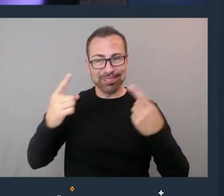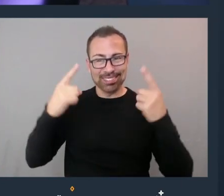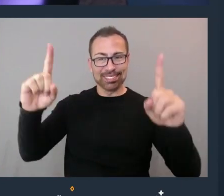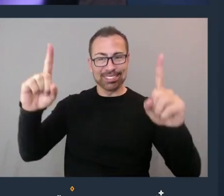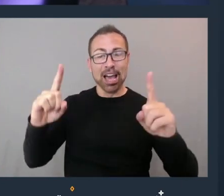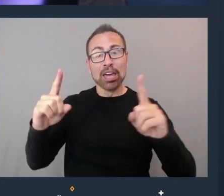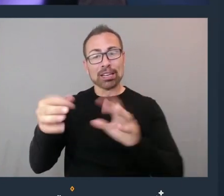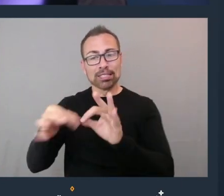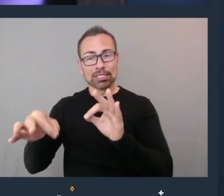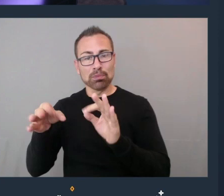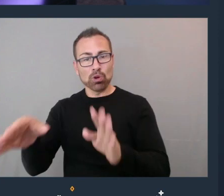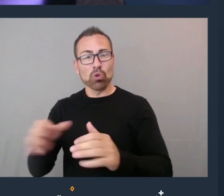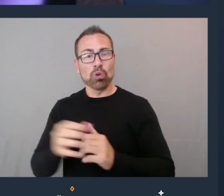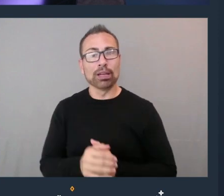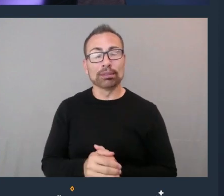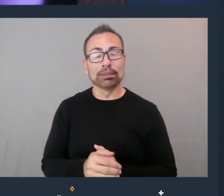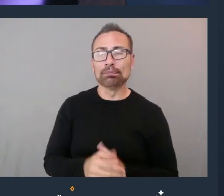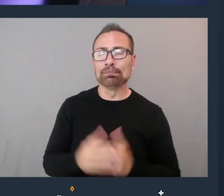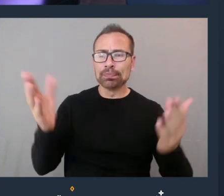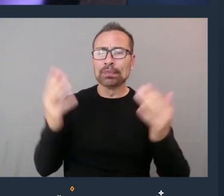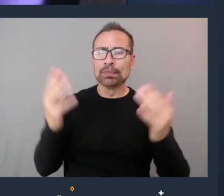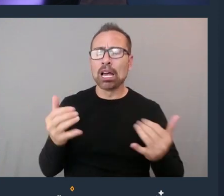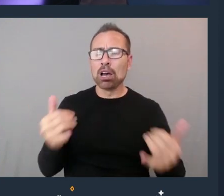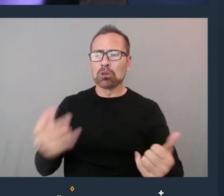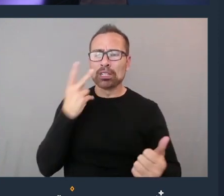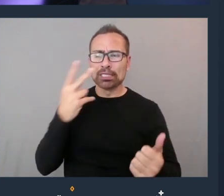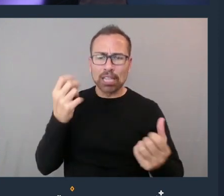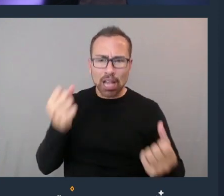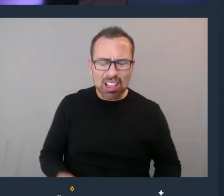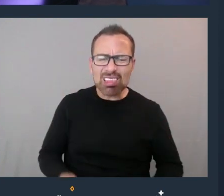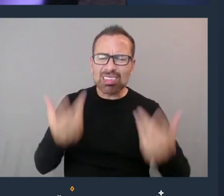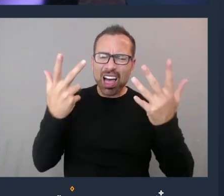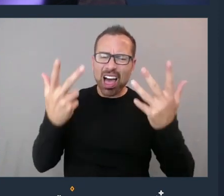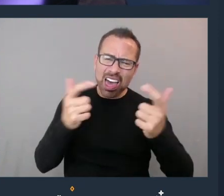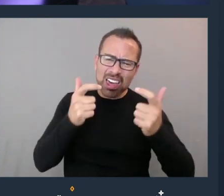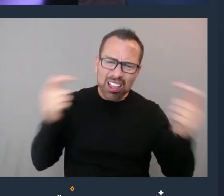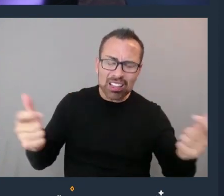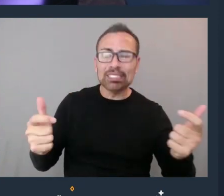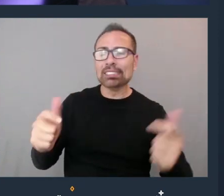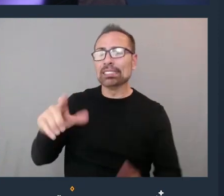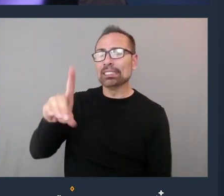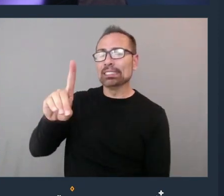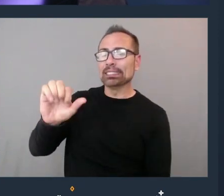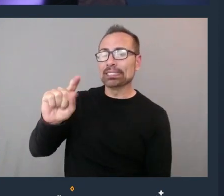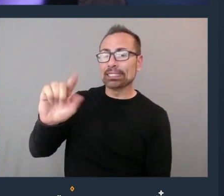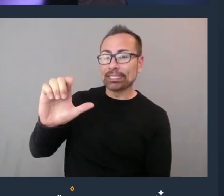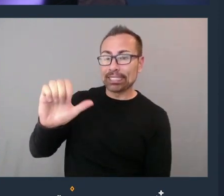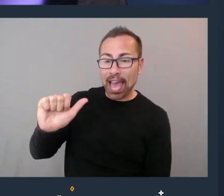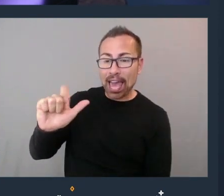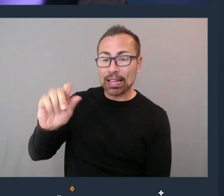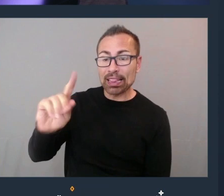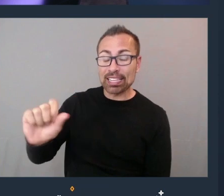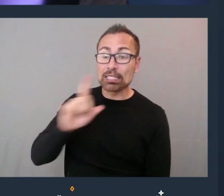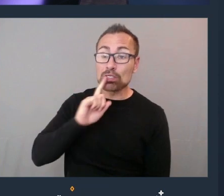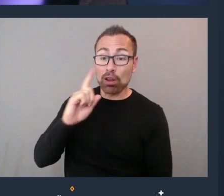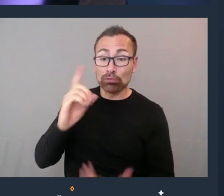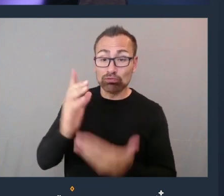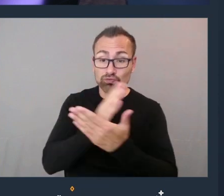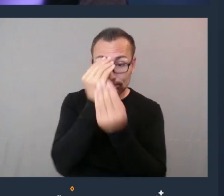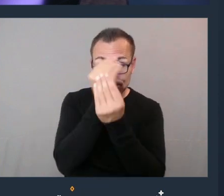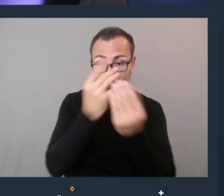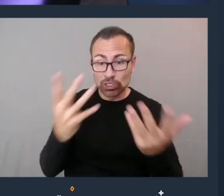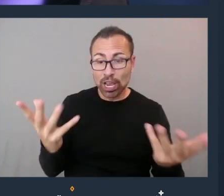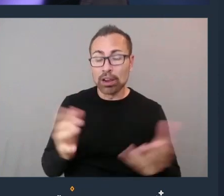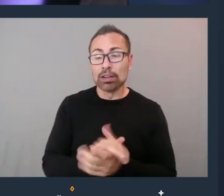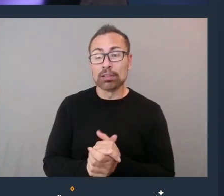building massive shared data lakes. And as this happens, the ways in which the data is accessed and shared are evolving. Traditionally, we've seen